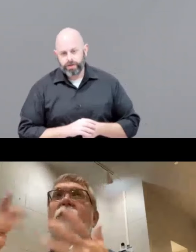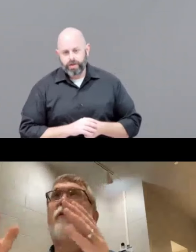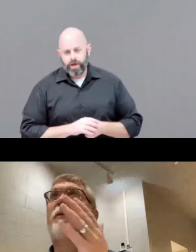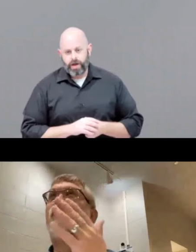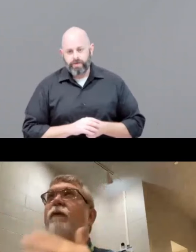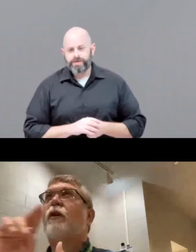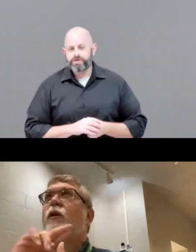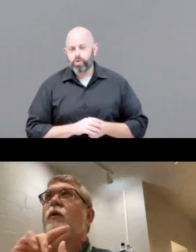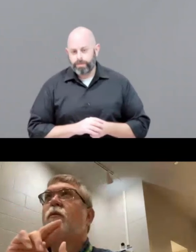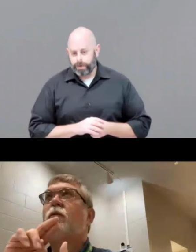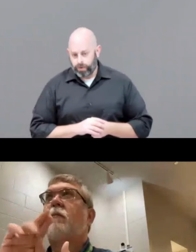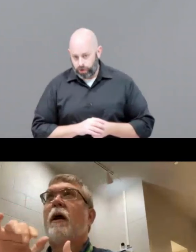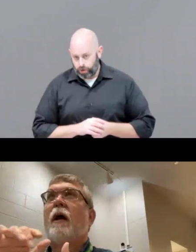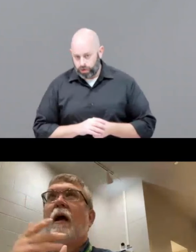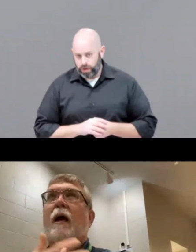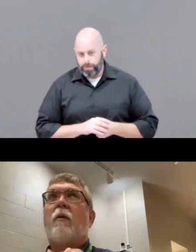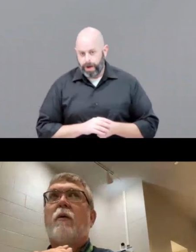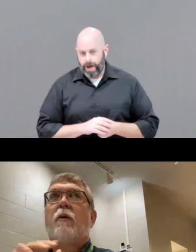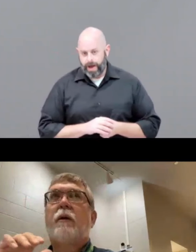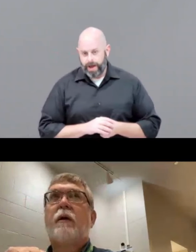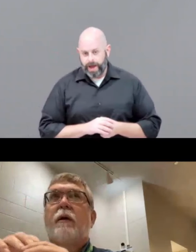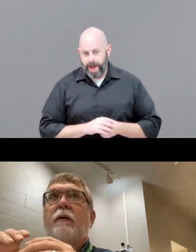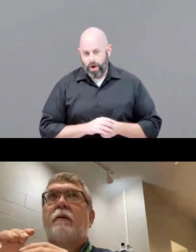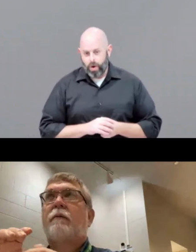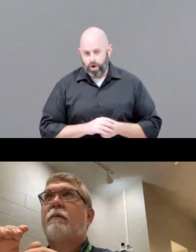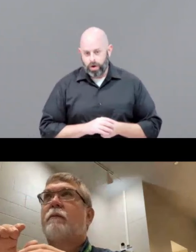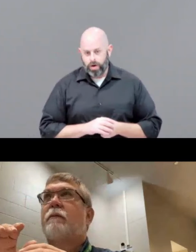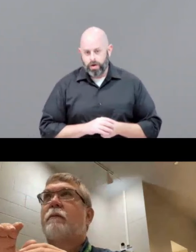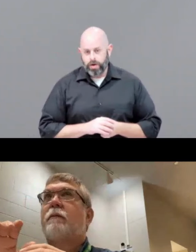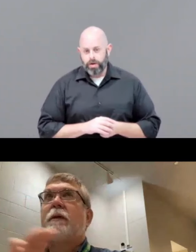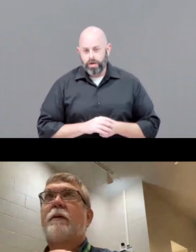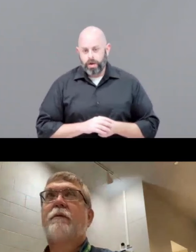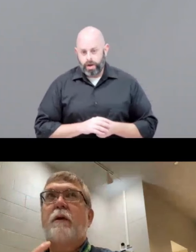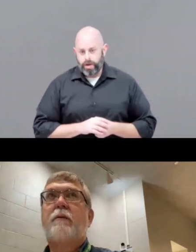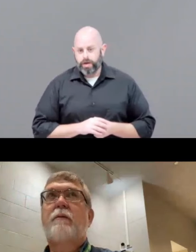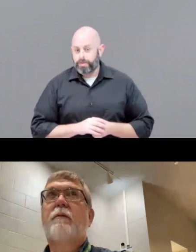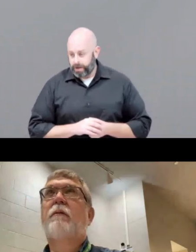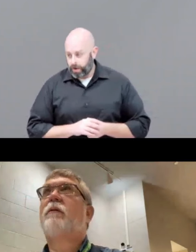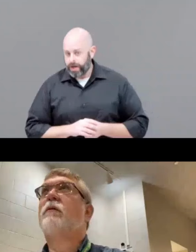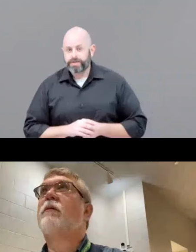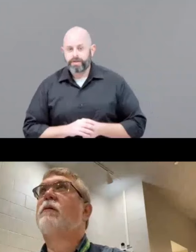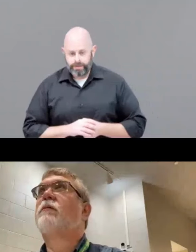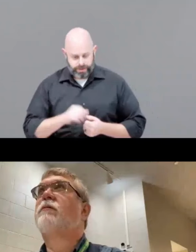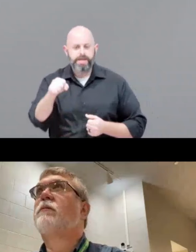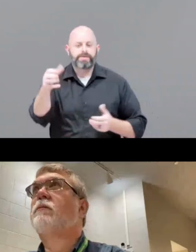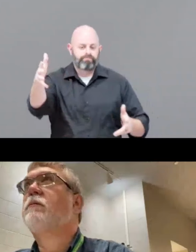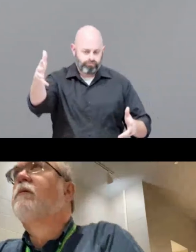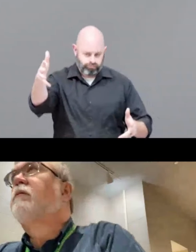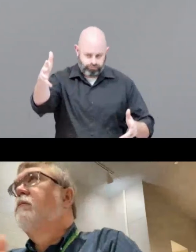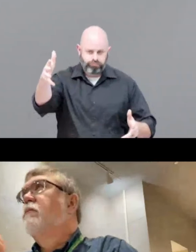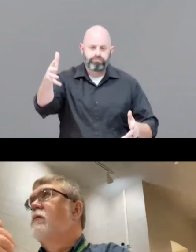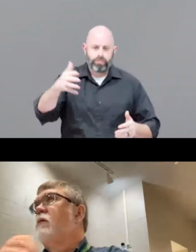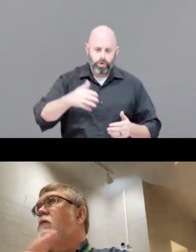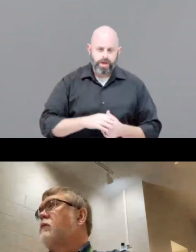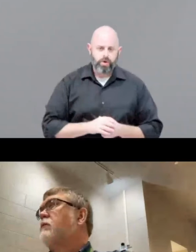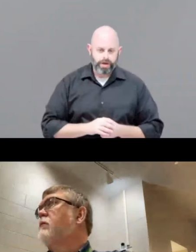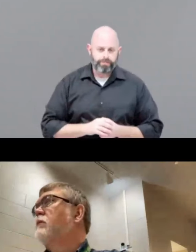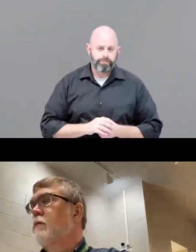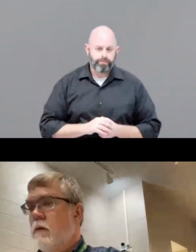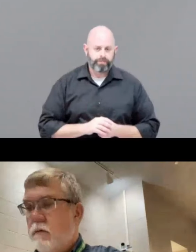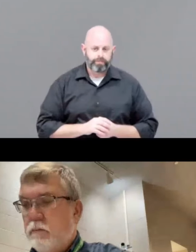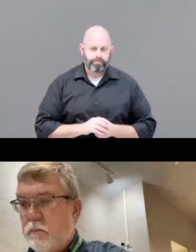clarification. This has already been reviewed by our committee, correct? Yes.